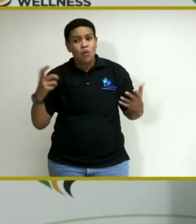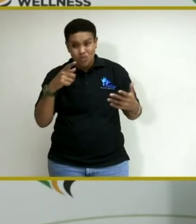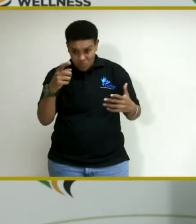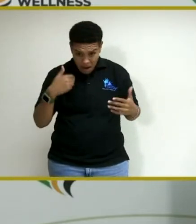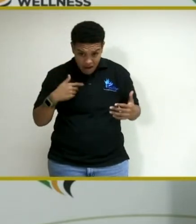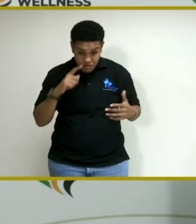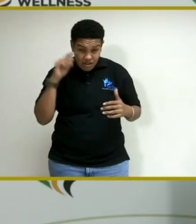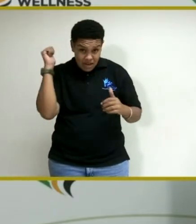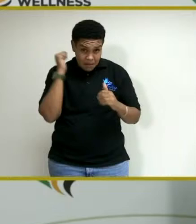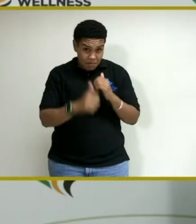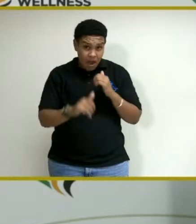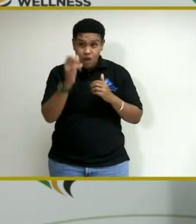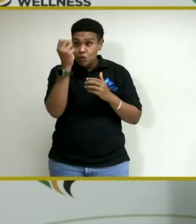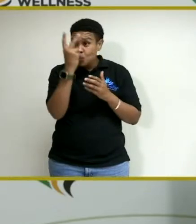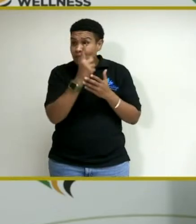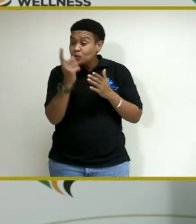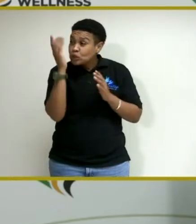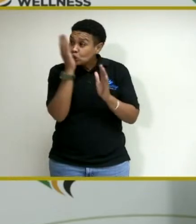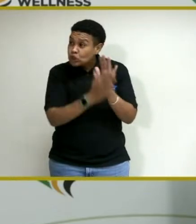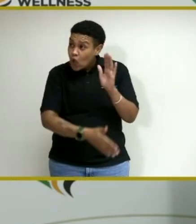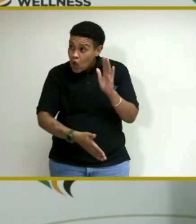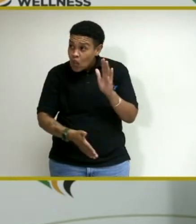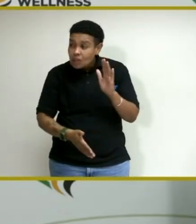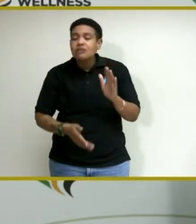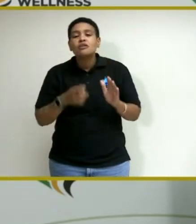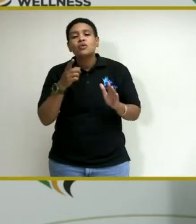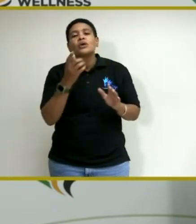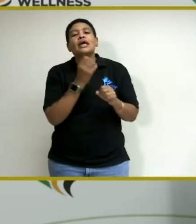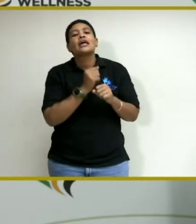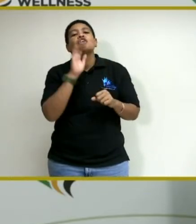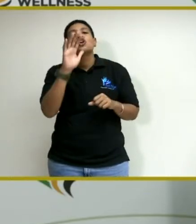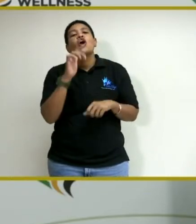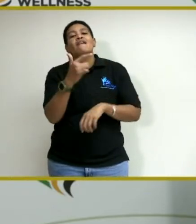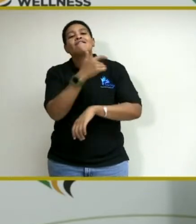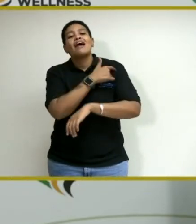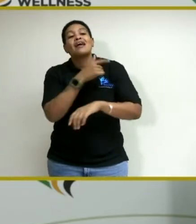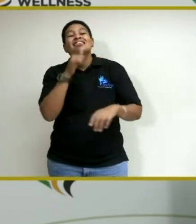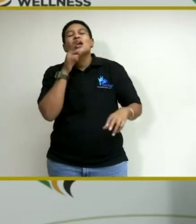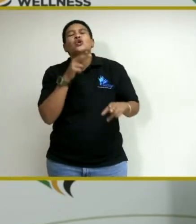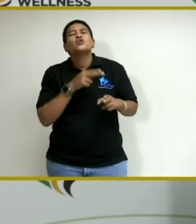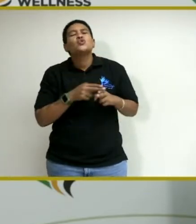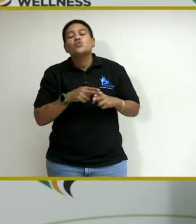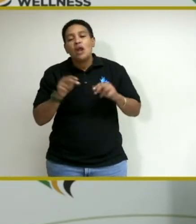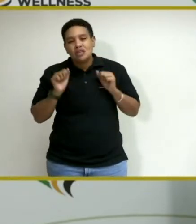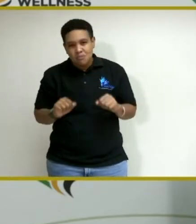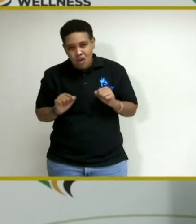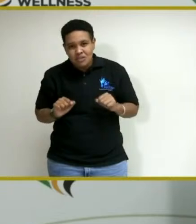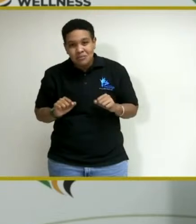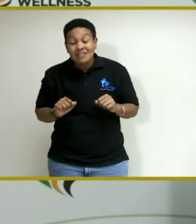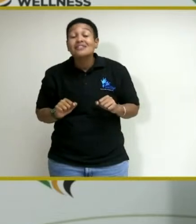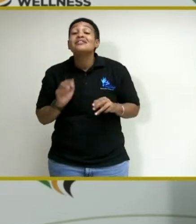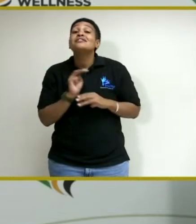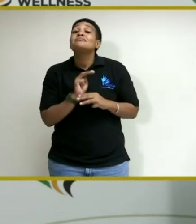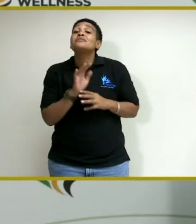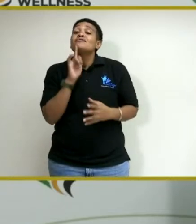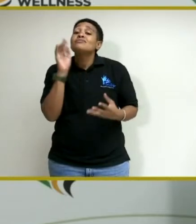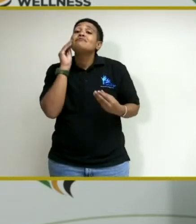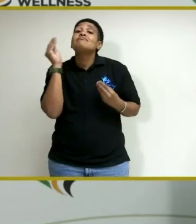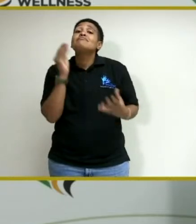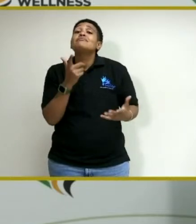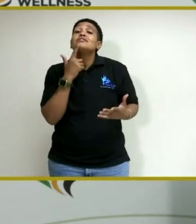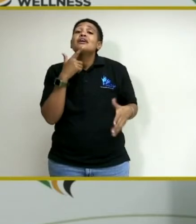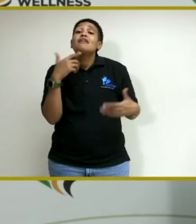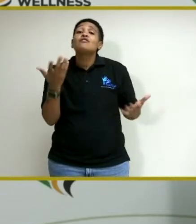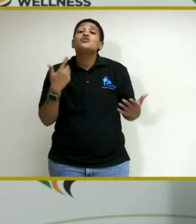have passed that 12 weeks, then you get your vaccine as soon as possible. As Minister indicated, we